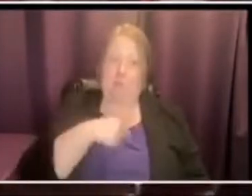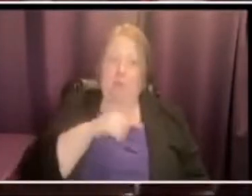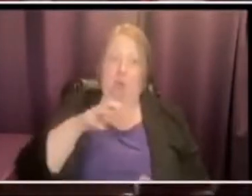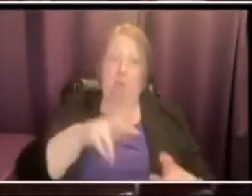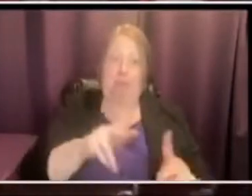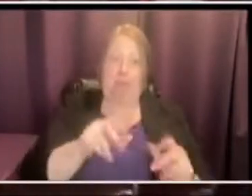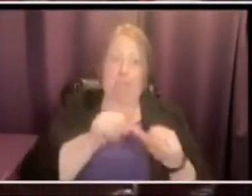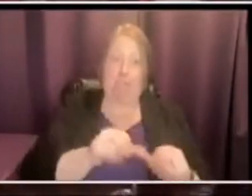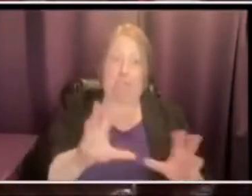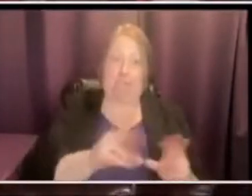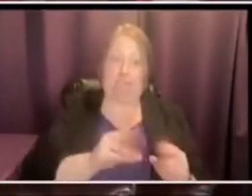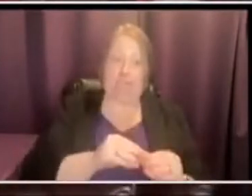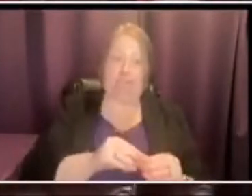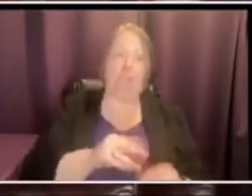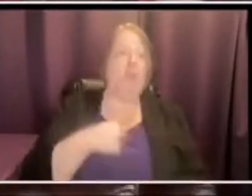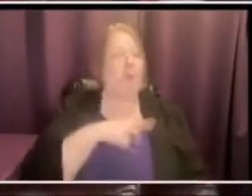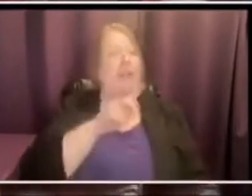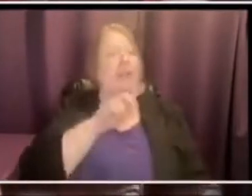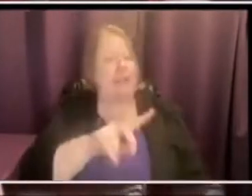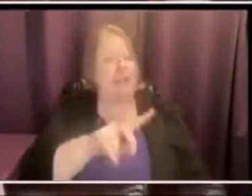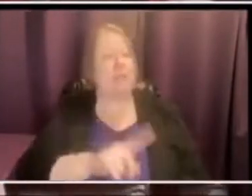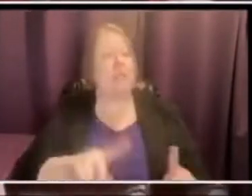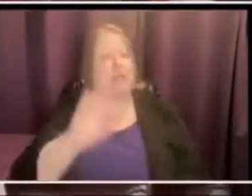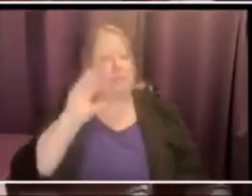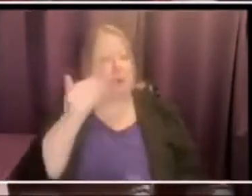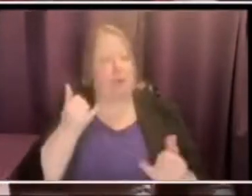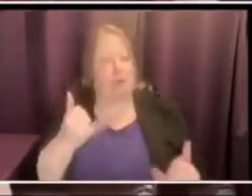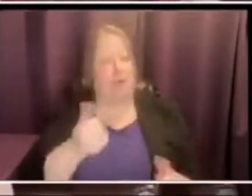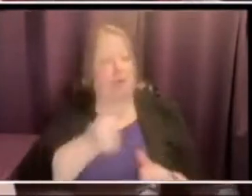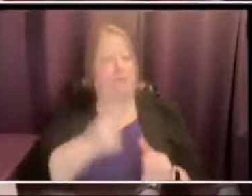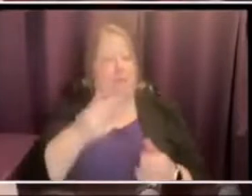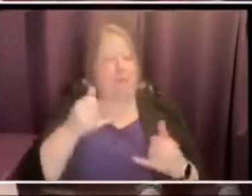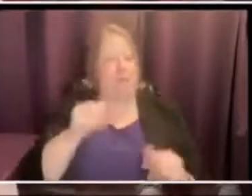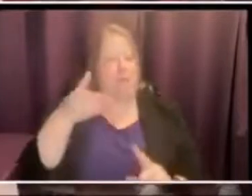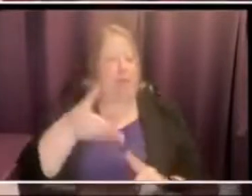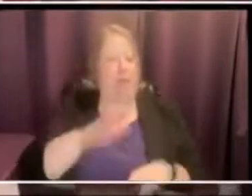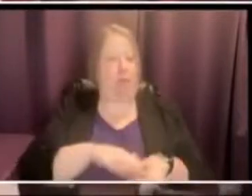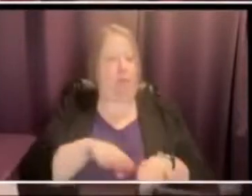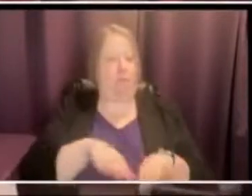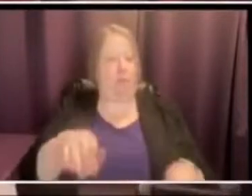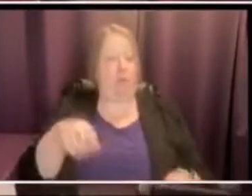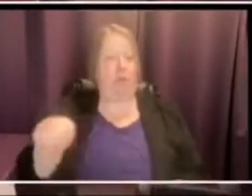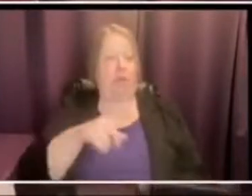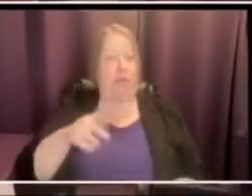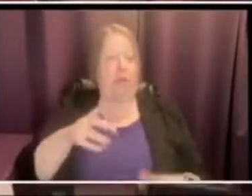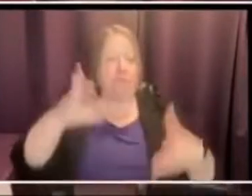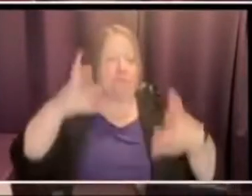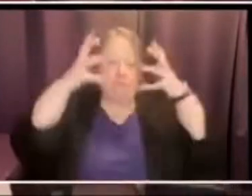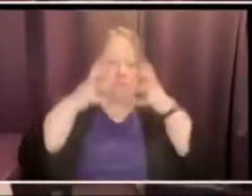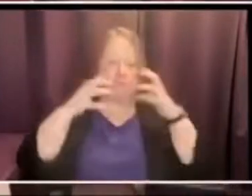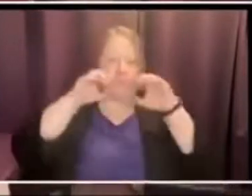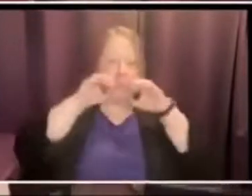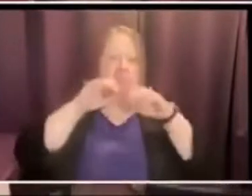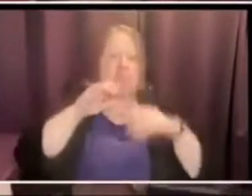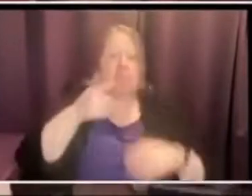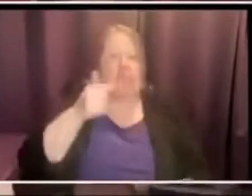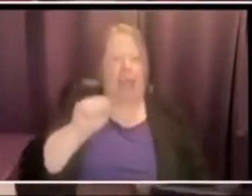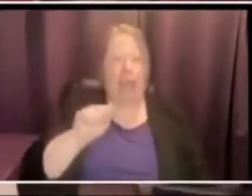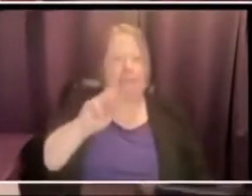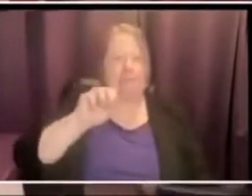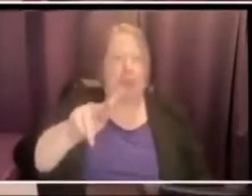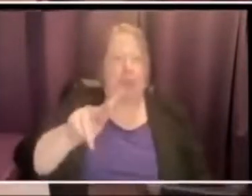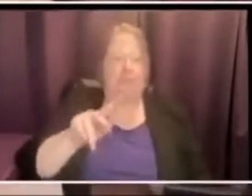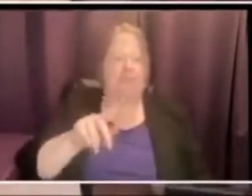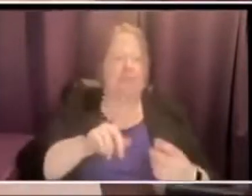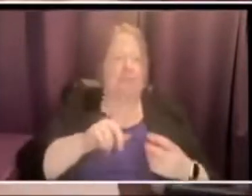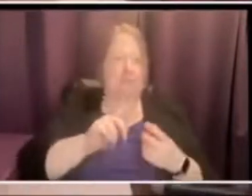but now apparently everybody on the floor is putting on tear gas masks to prepare for a breach. Well, I'm trying to get more information.